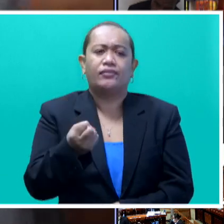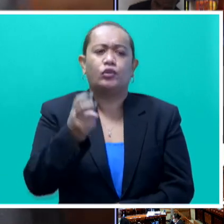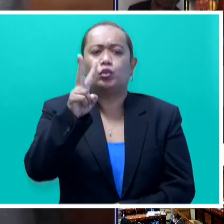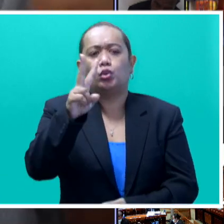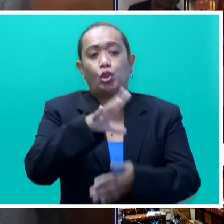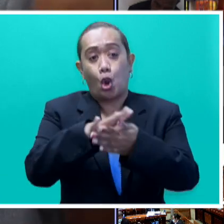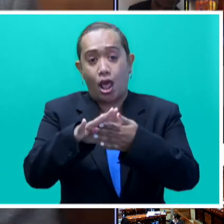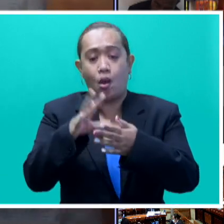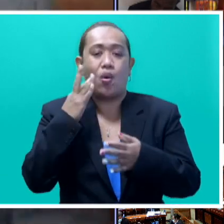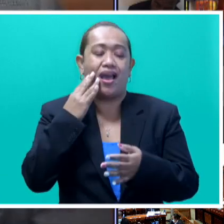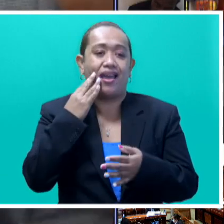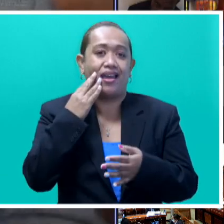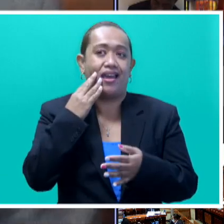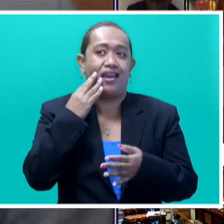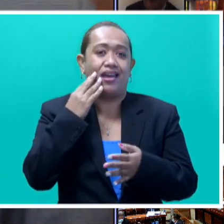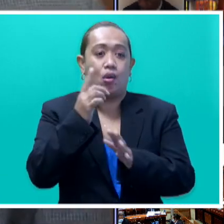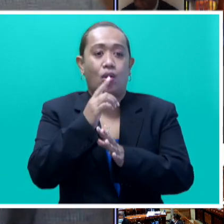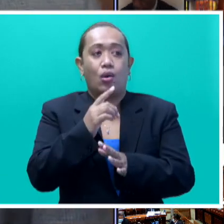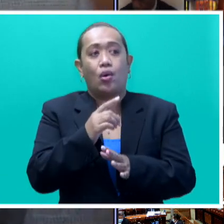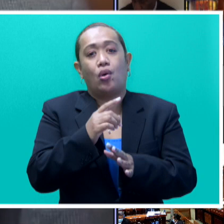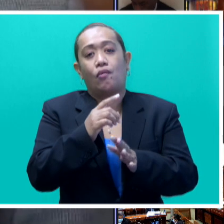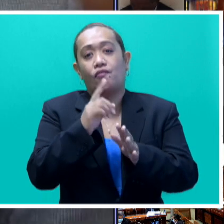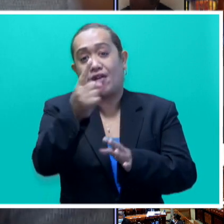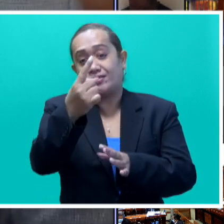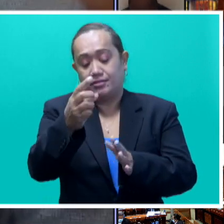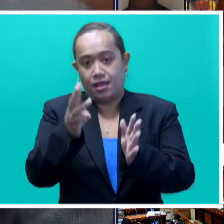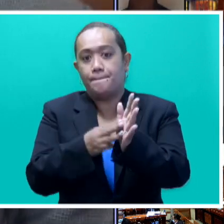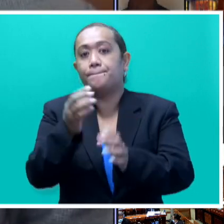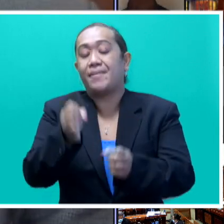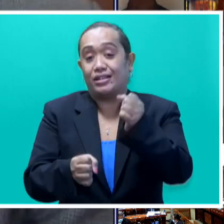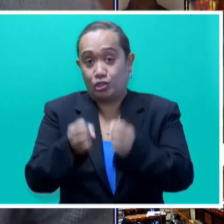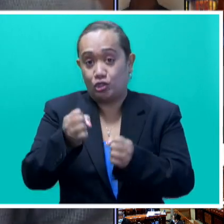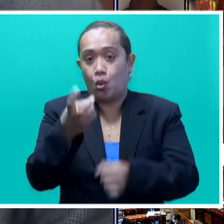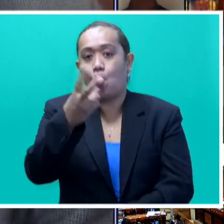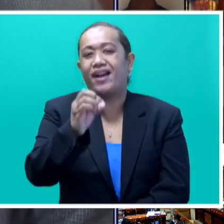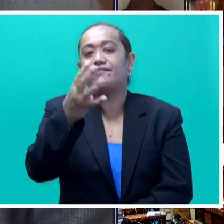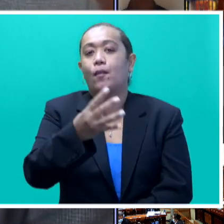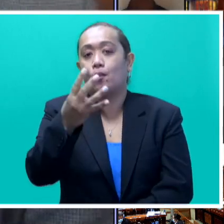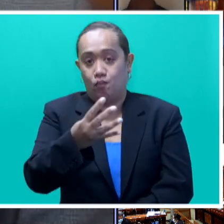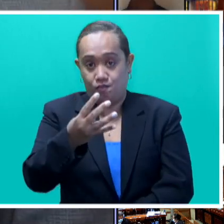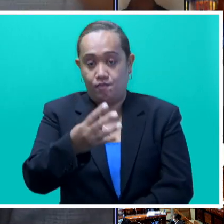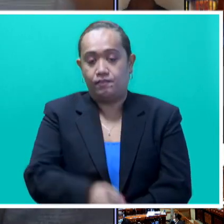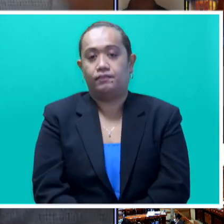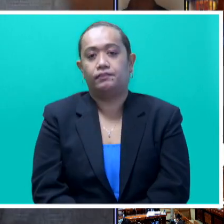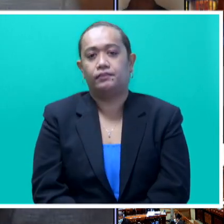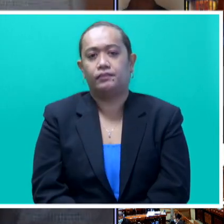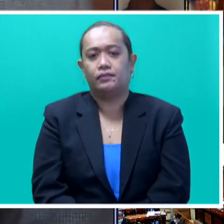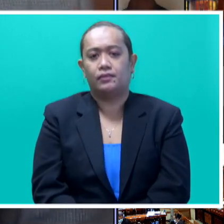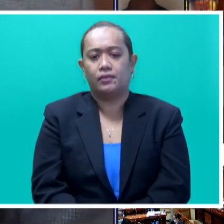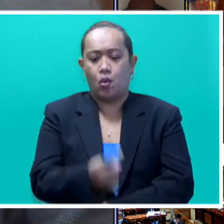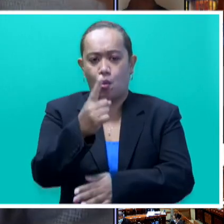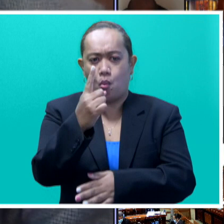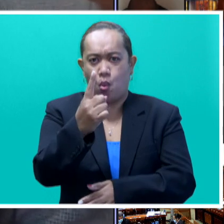1st of March 2014, and within a span of